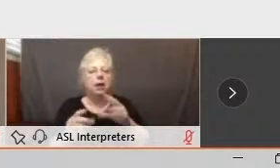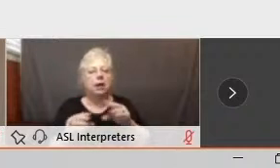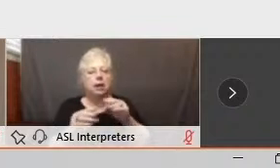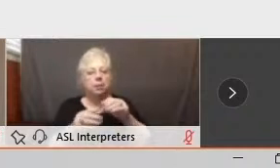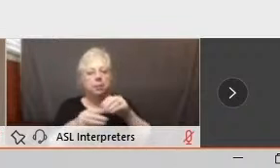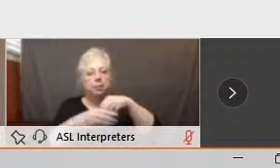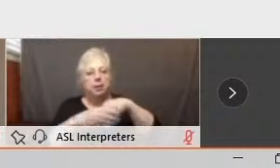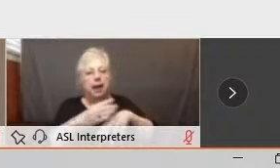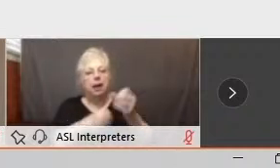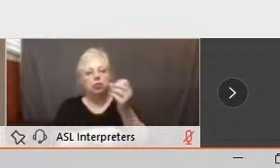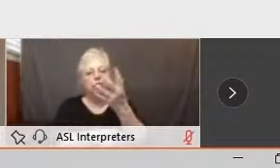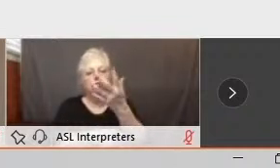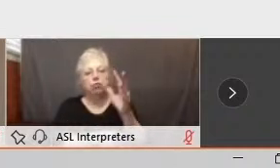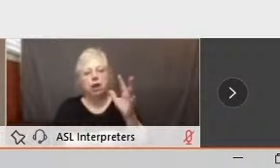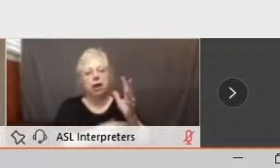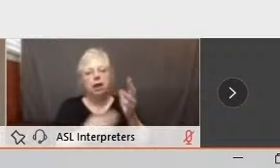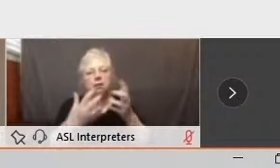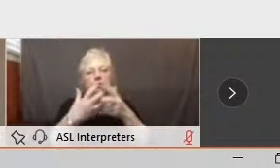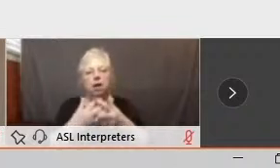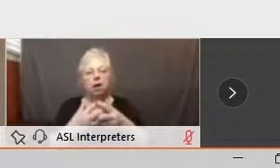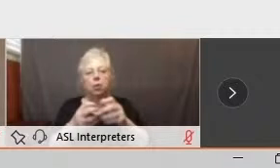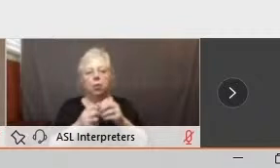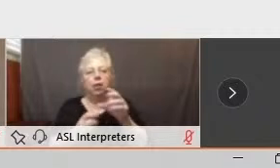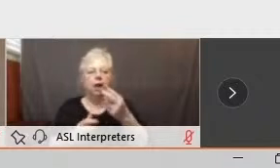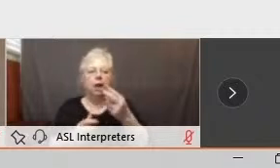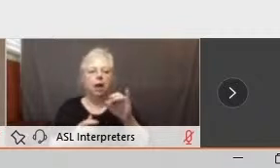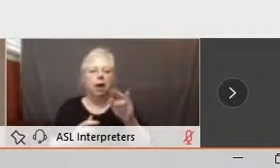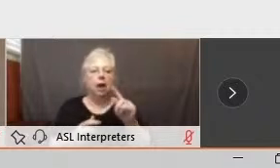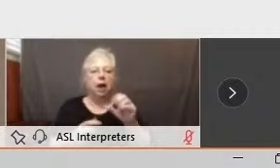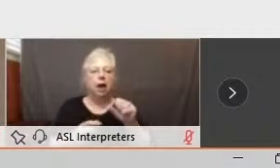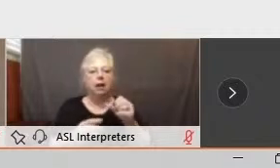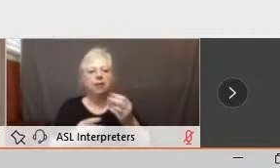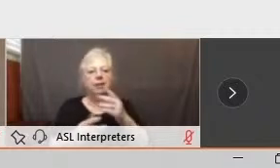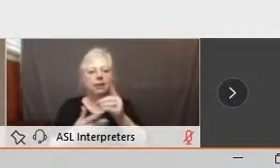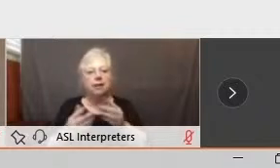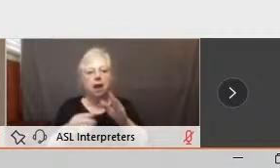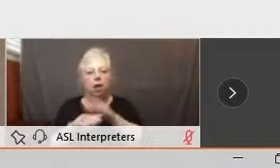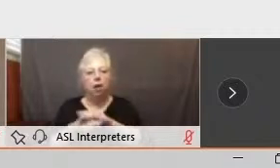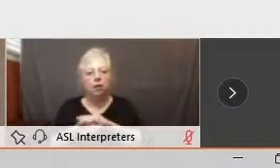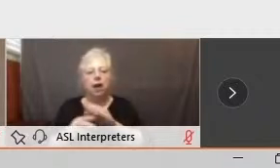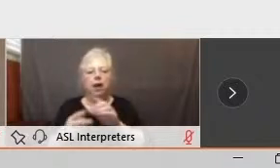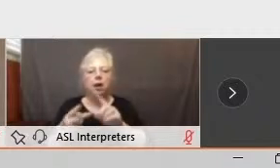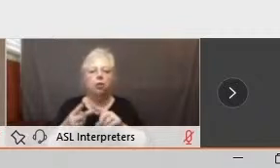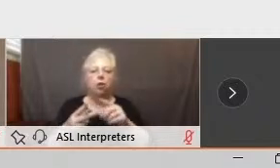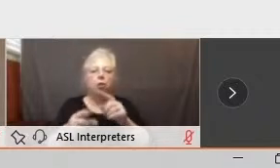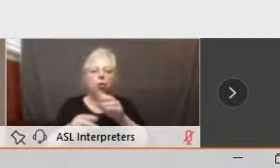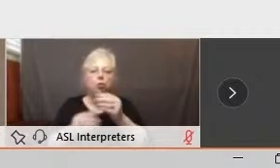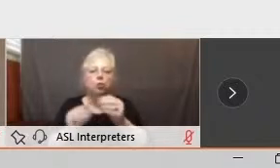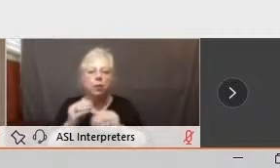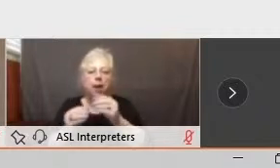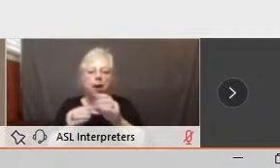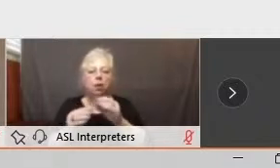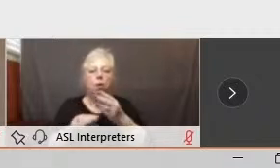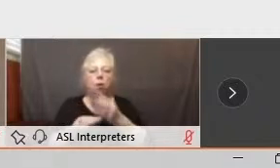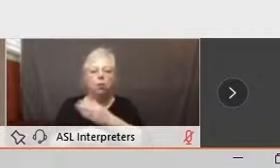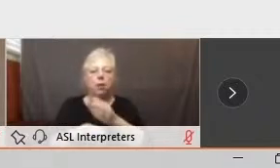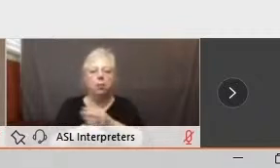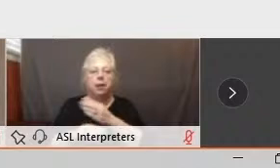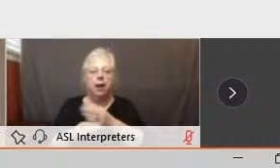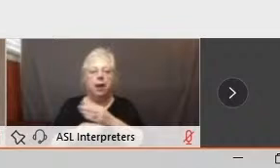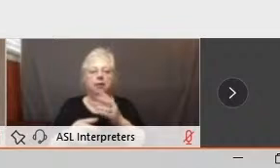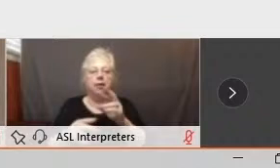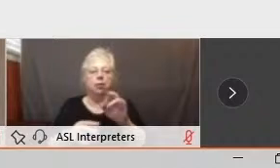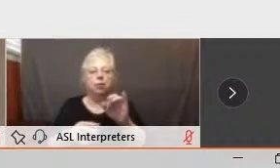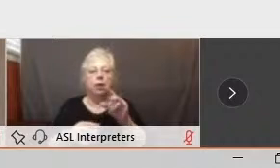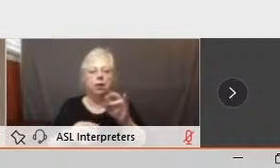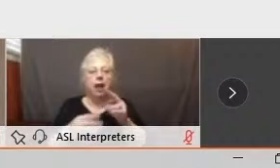with the Heights Landscape Design Overlay District, and 2, repair or replace the retaining wall and fence along the south